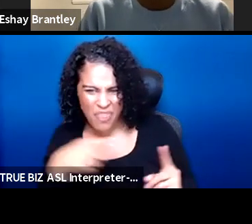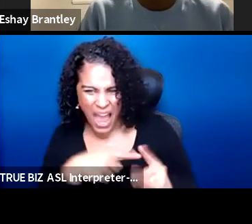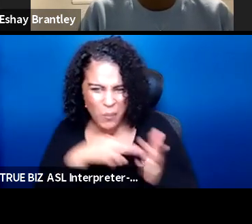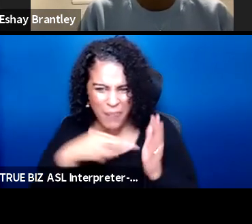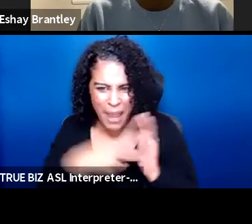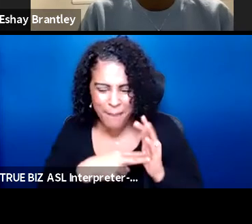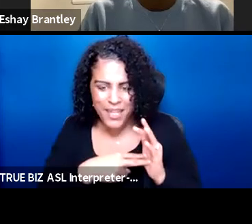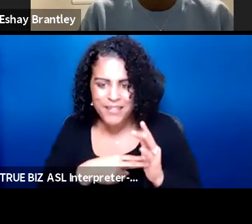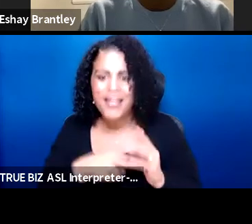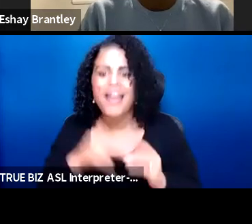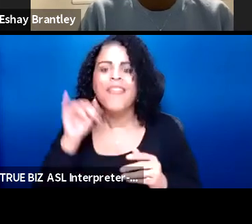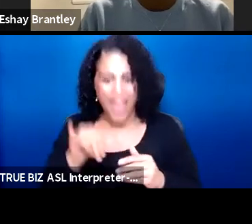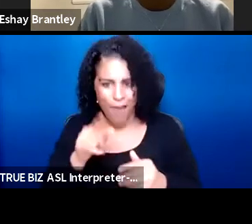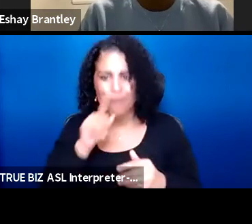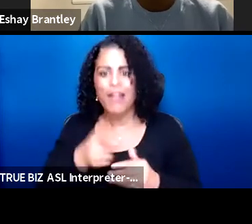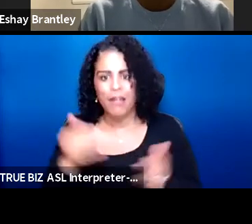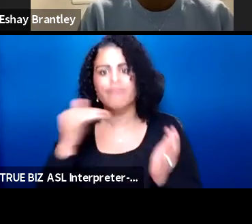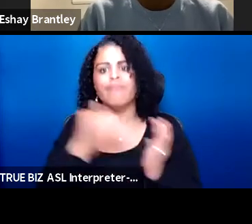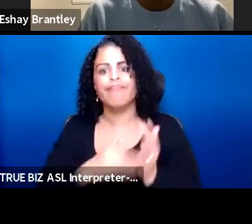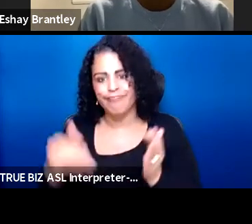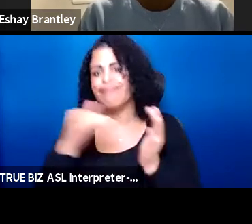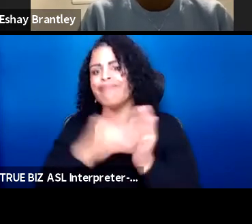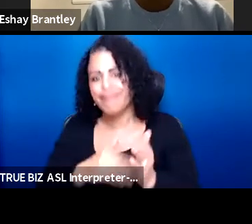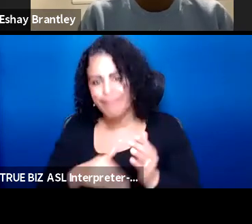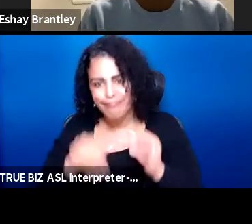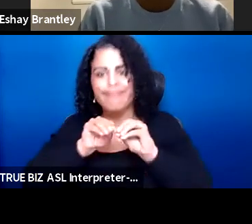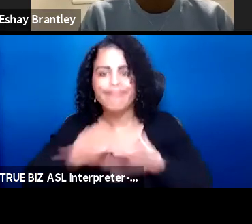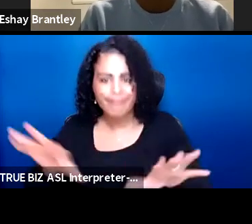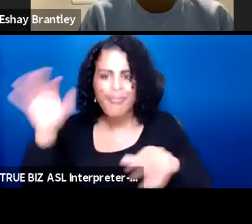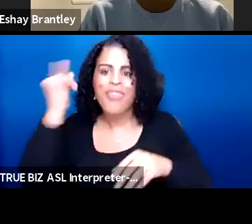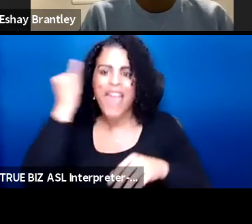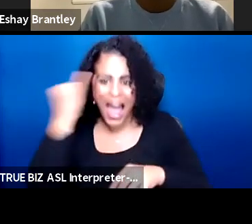creates and re-perpetuates the idea of